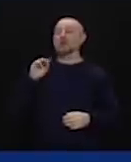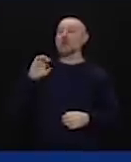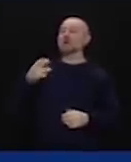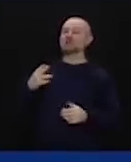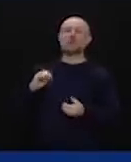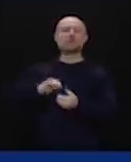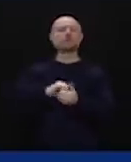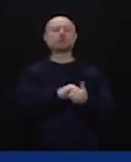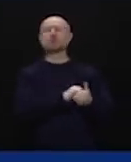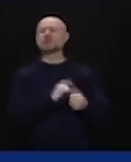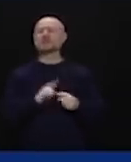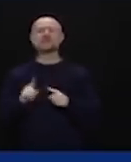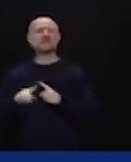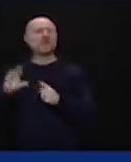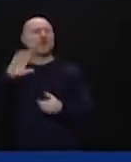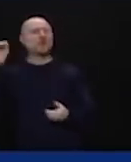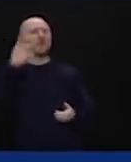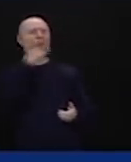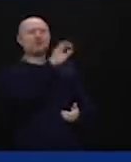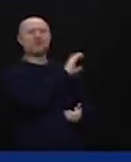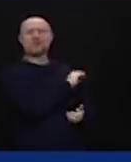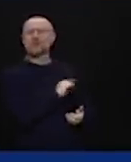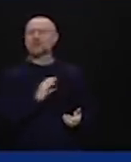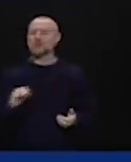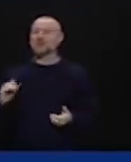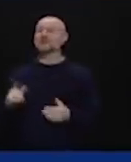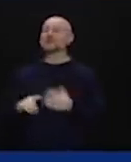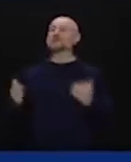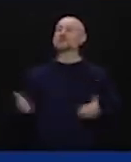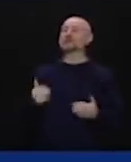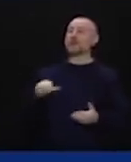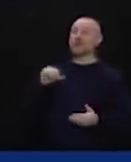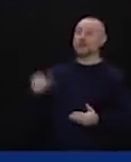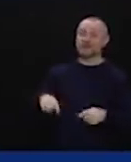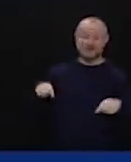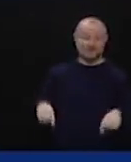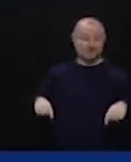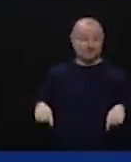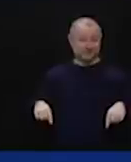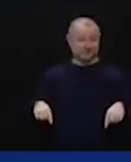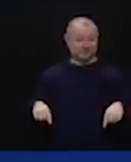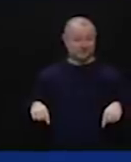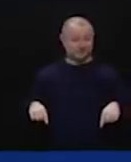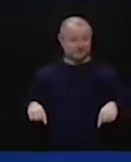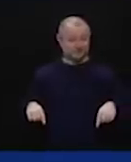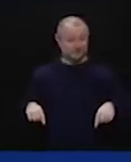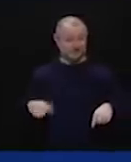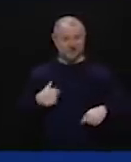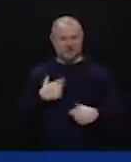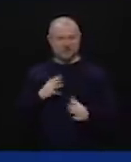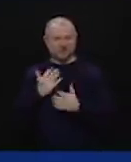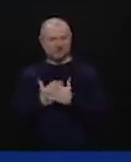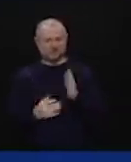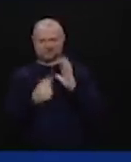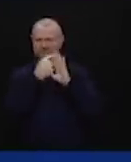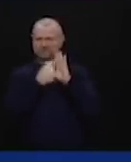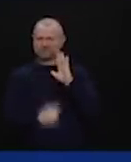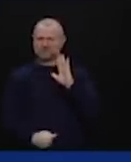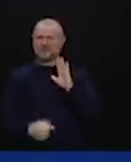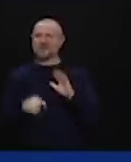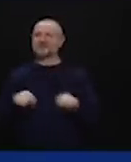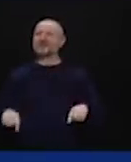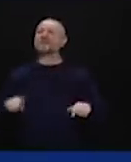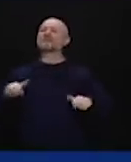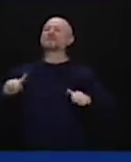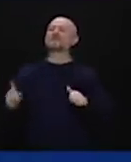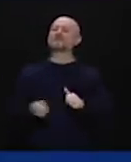sizes. And right here in Albany, just to show you, we're not just talking out of our hat. This is the first place